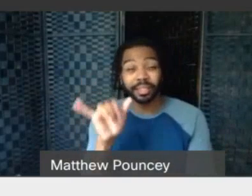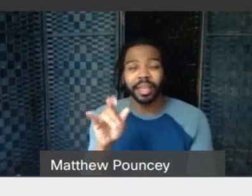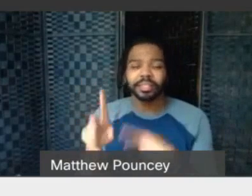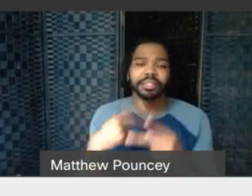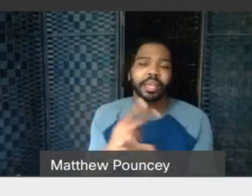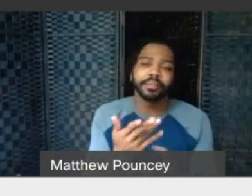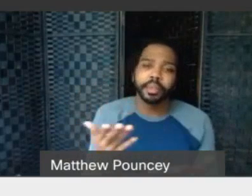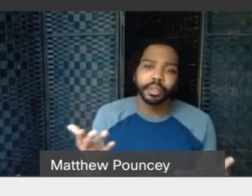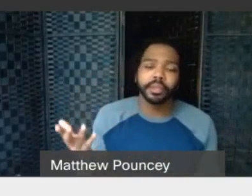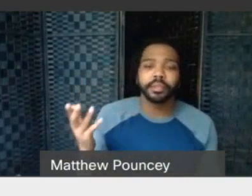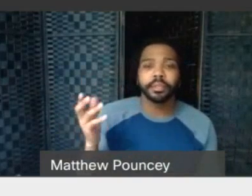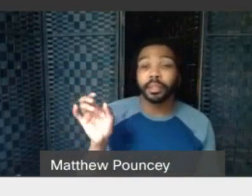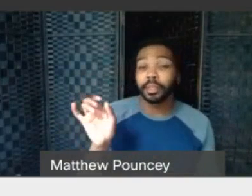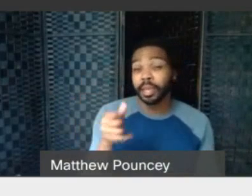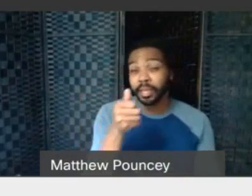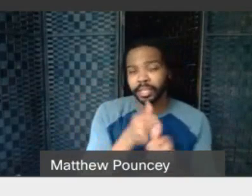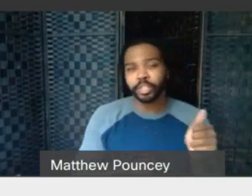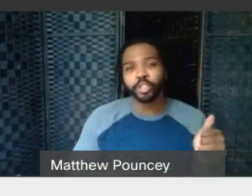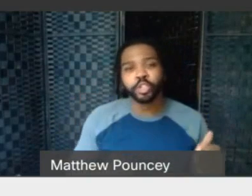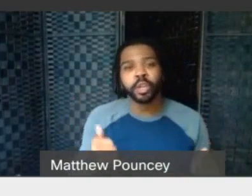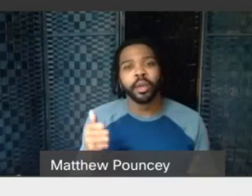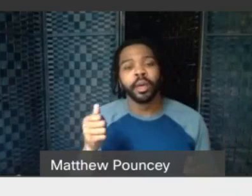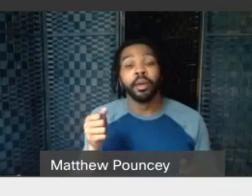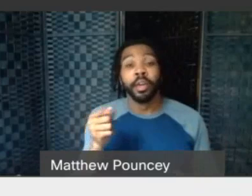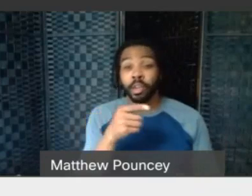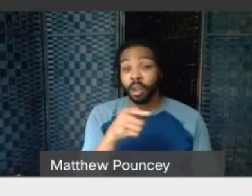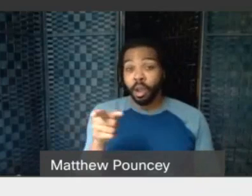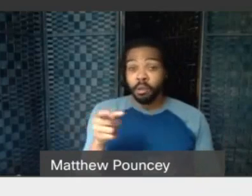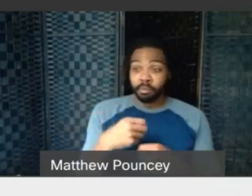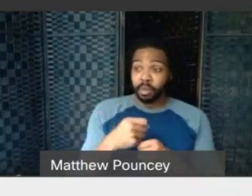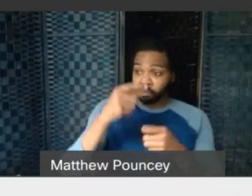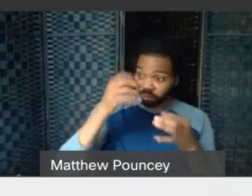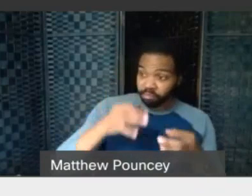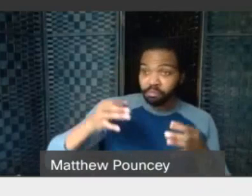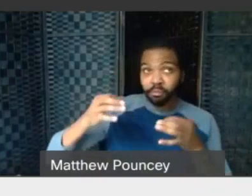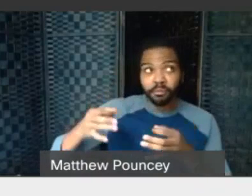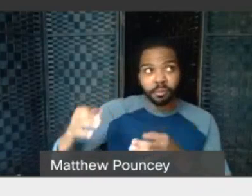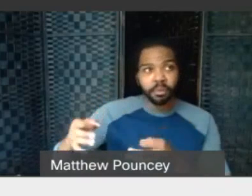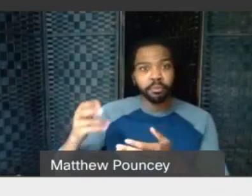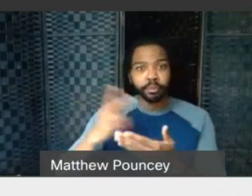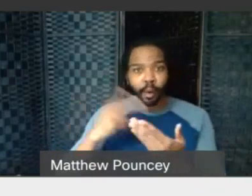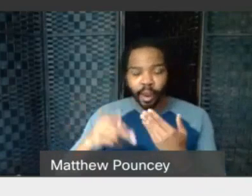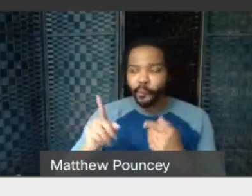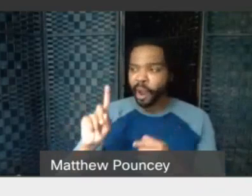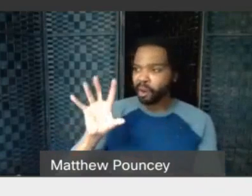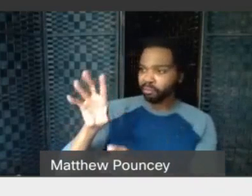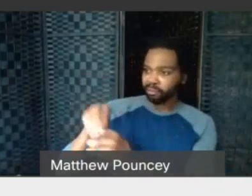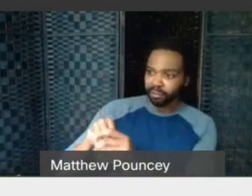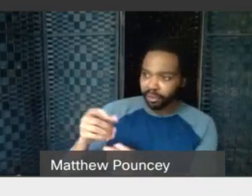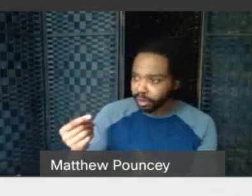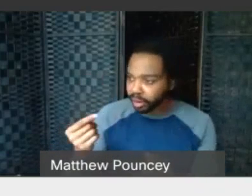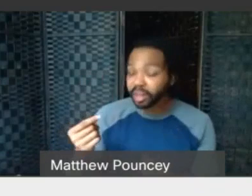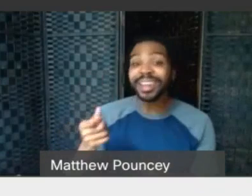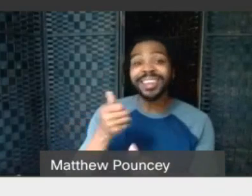of thing that as people are making decisions about programs they go to,